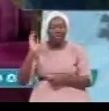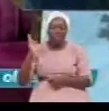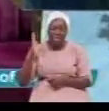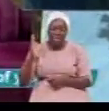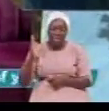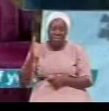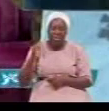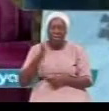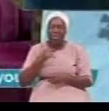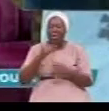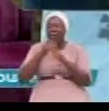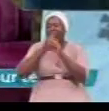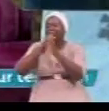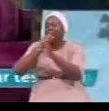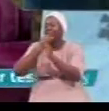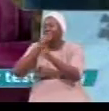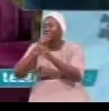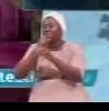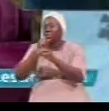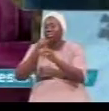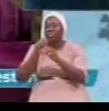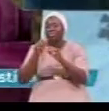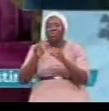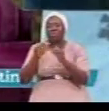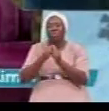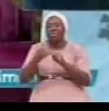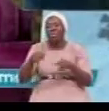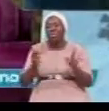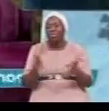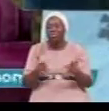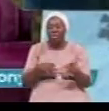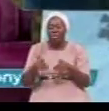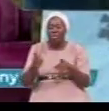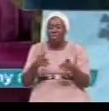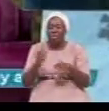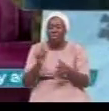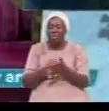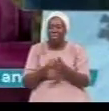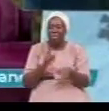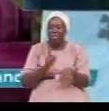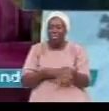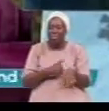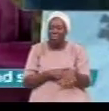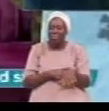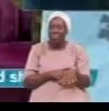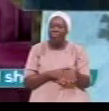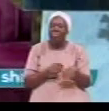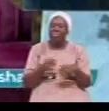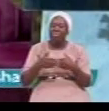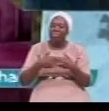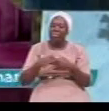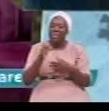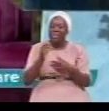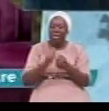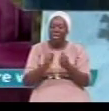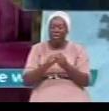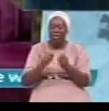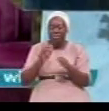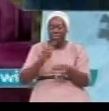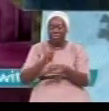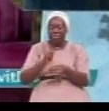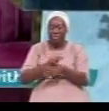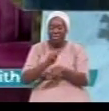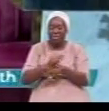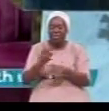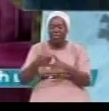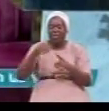and publicity with faithful brethren. During the period of the crusade, after every message from the man of